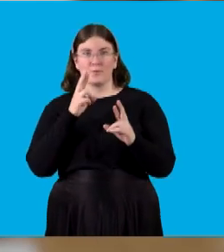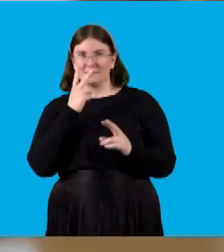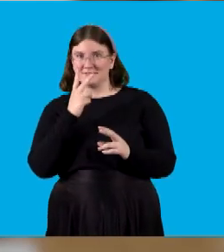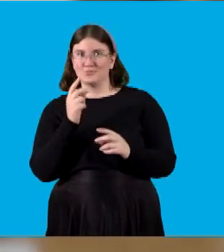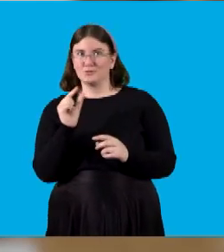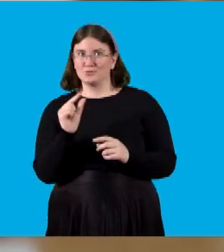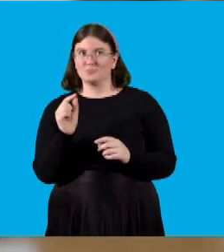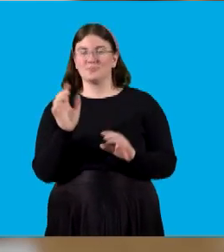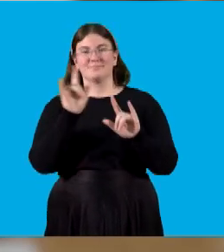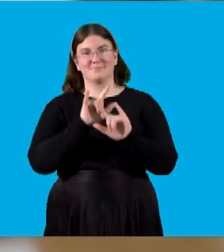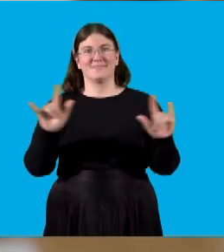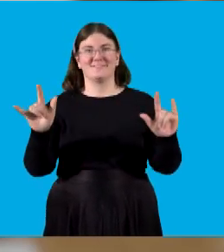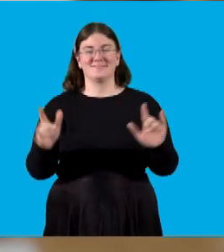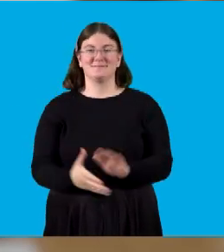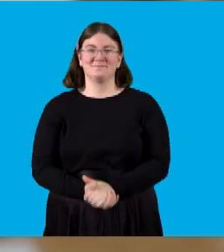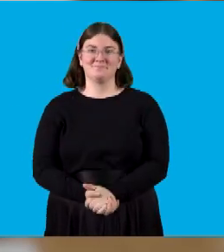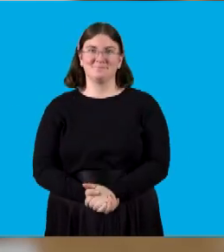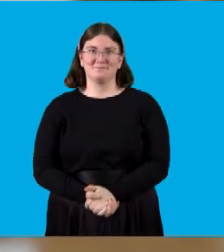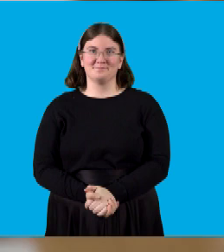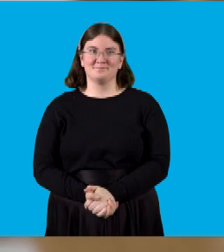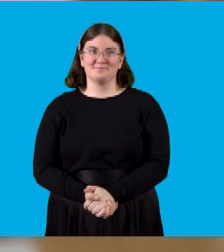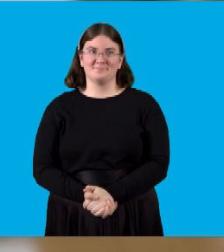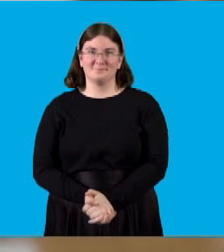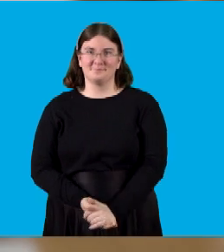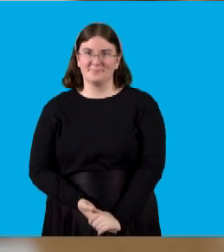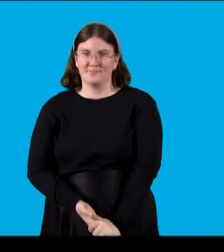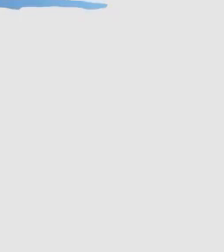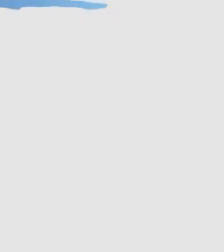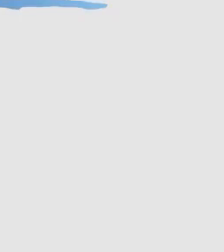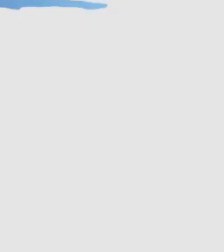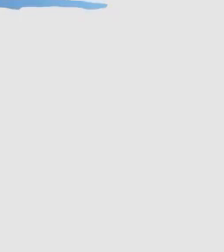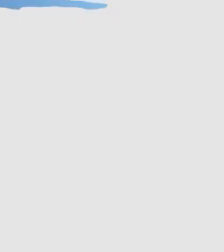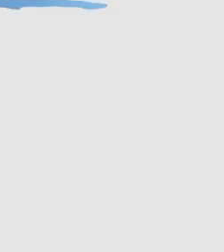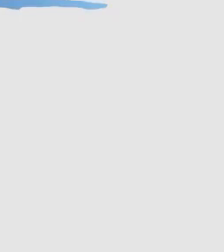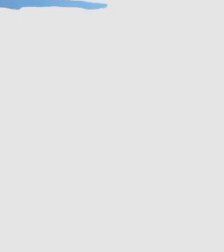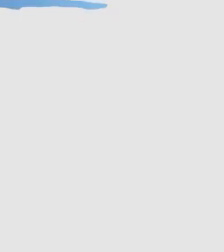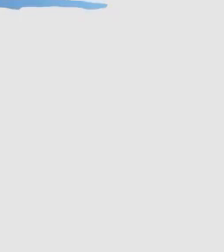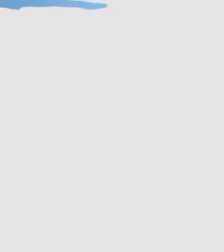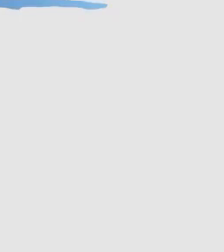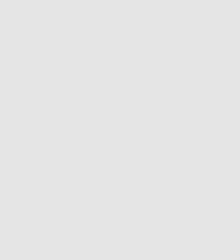day, and I hope to see you next time. Goodbye.